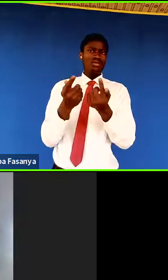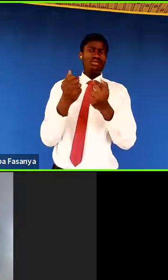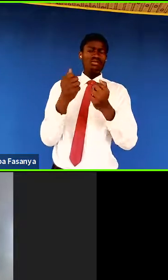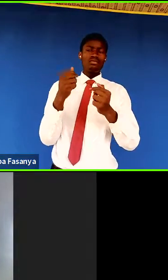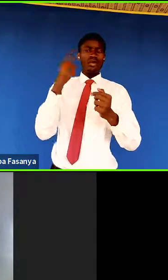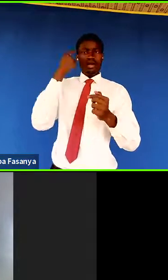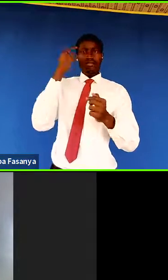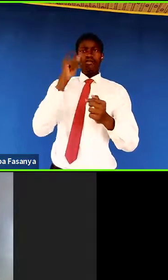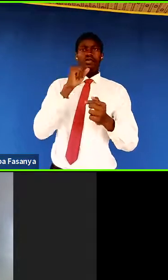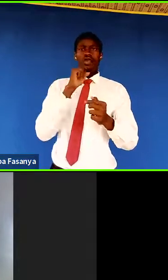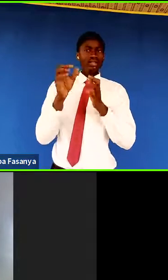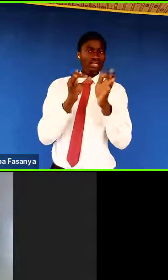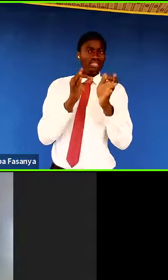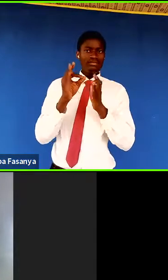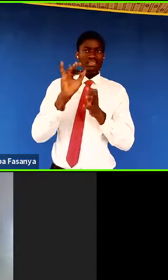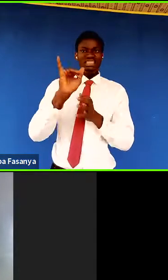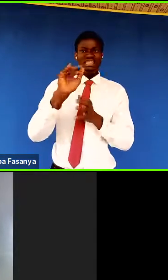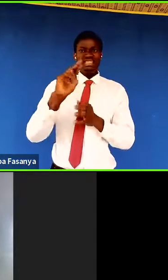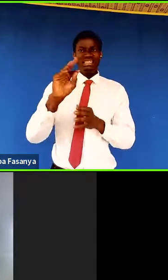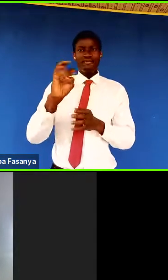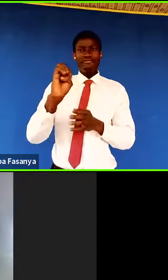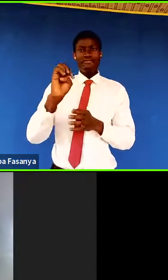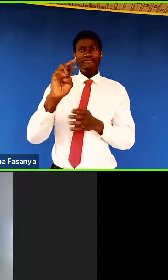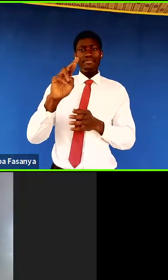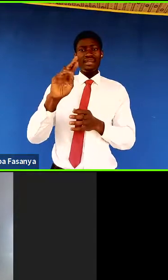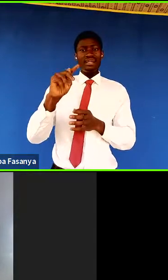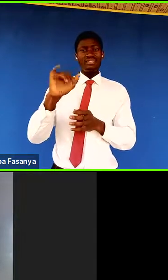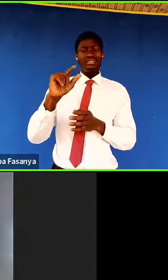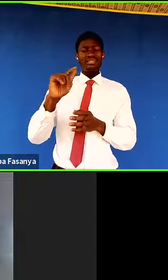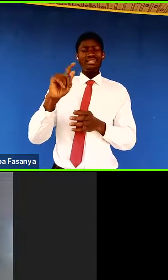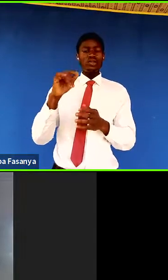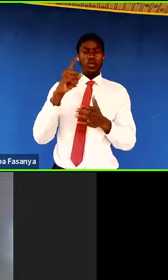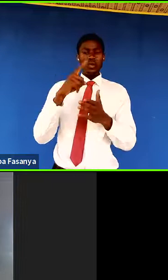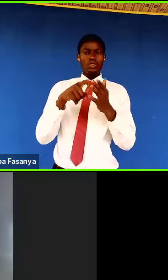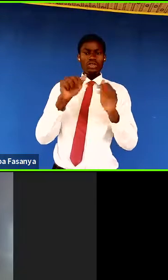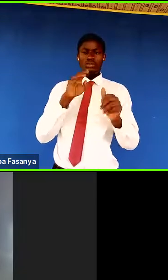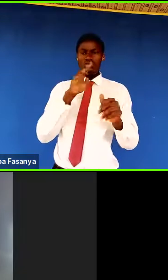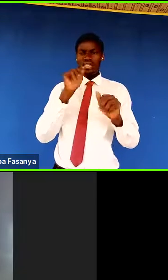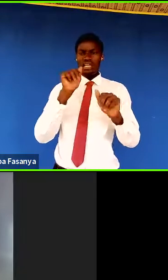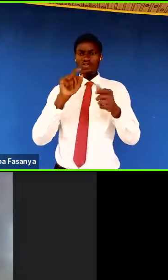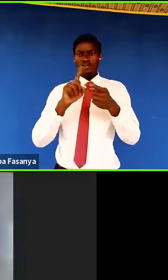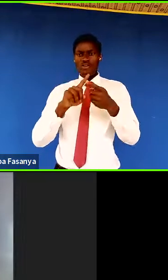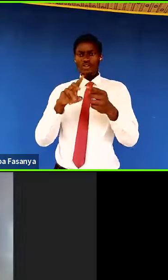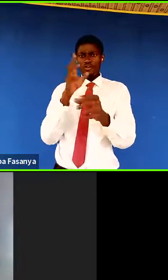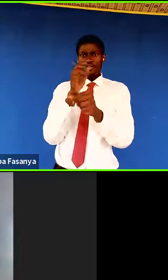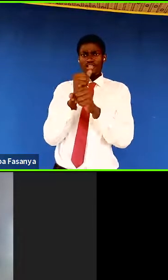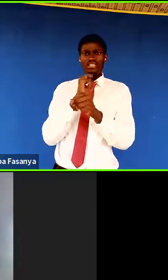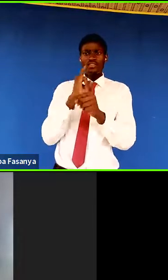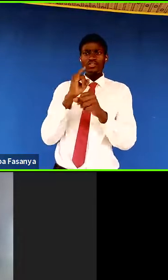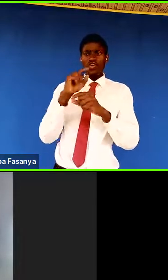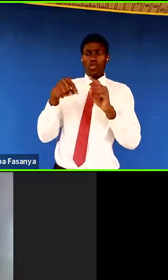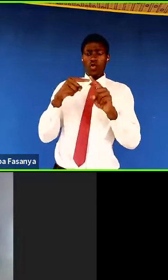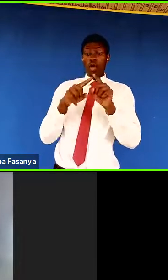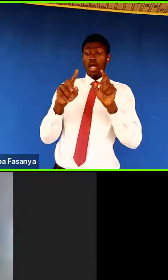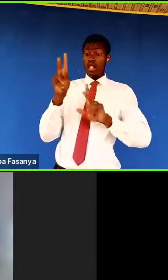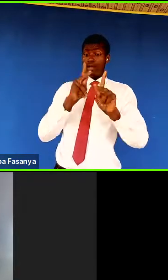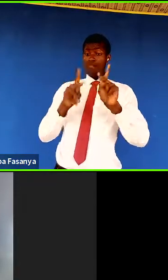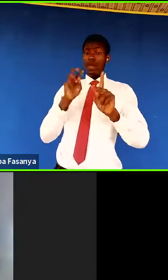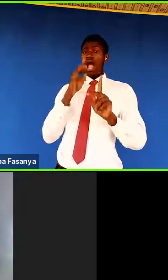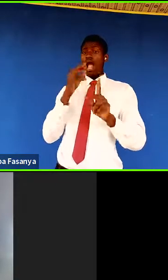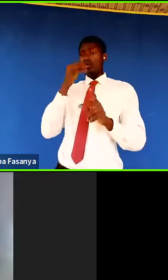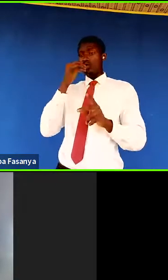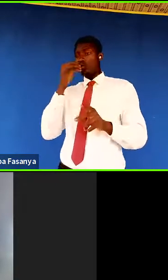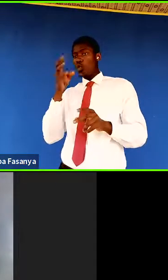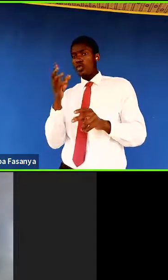infertility, so what you've been able to highlight is the fact that if people were told that they are okay because of